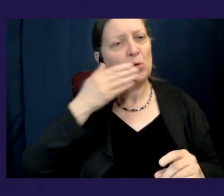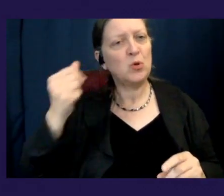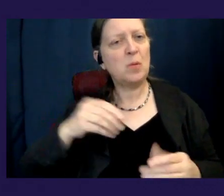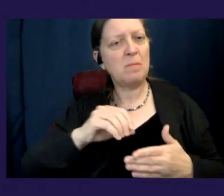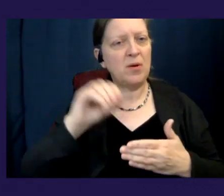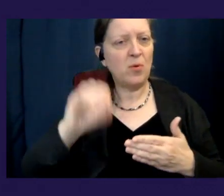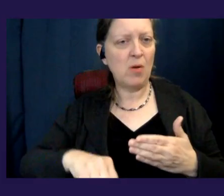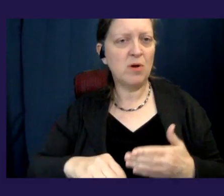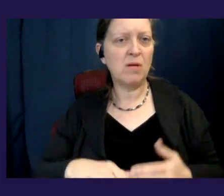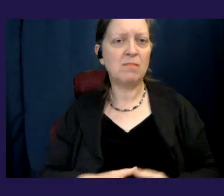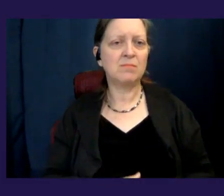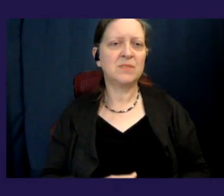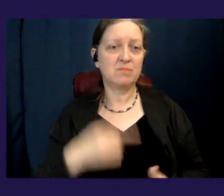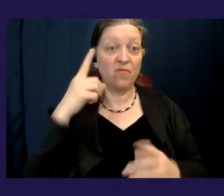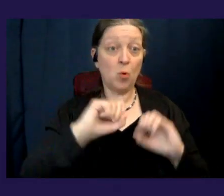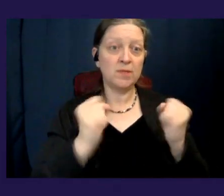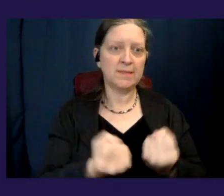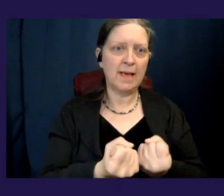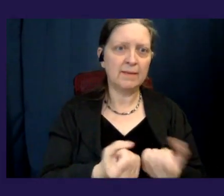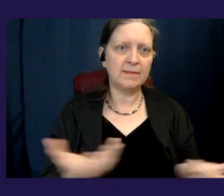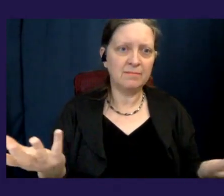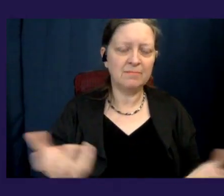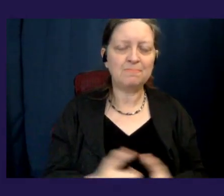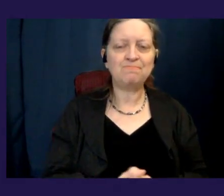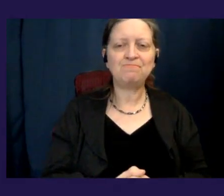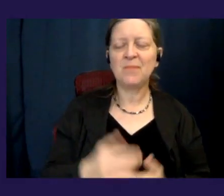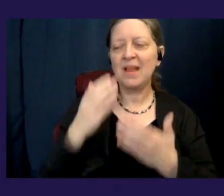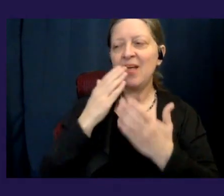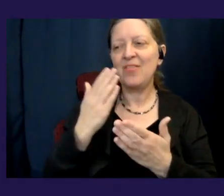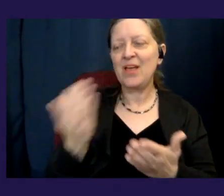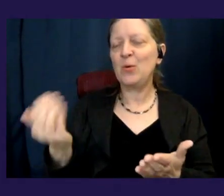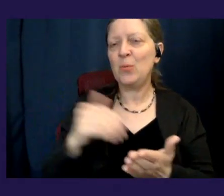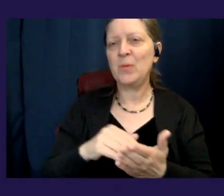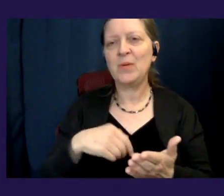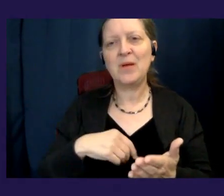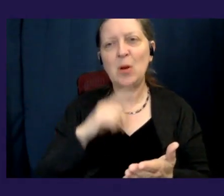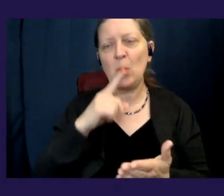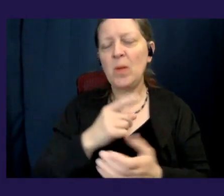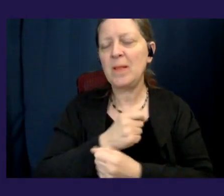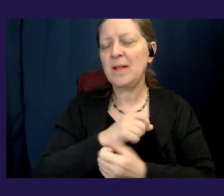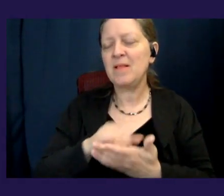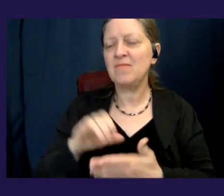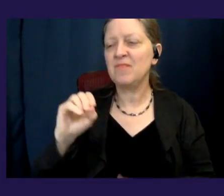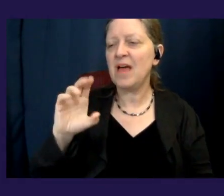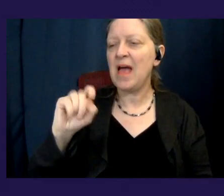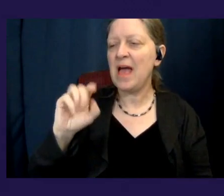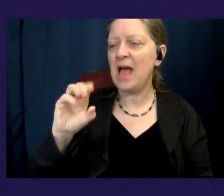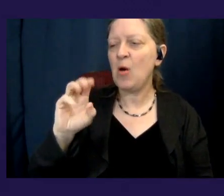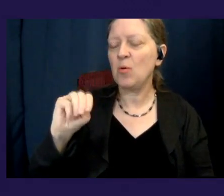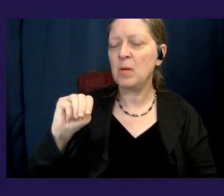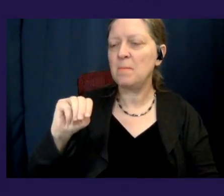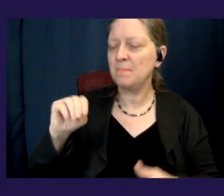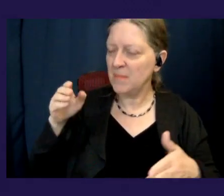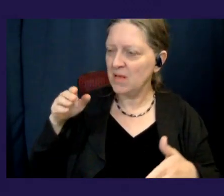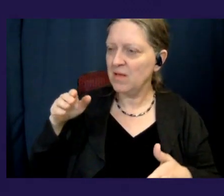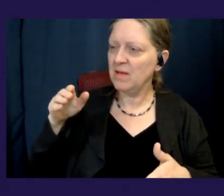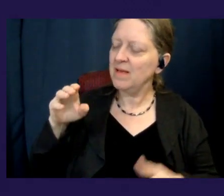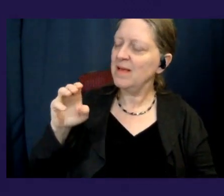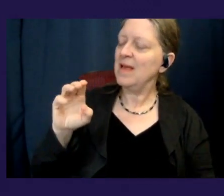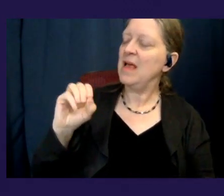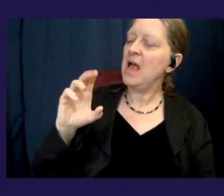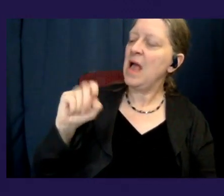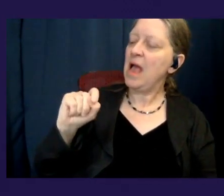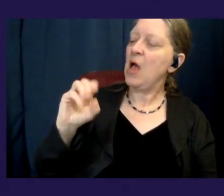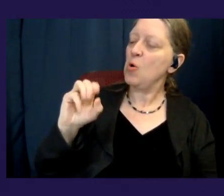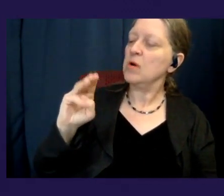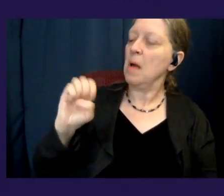future. Thank you. And again, I really love that outcome-focused approach. Thank you so much. It has been really my honor